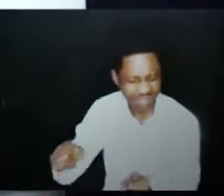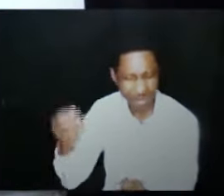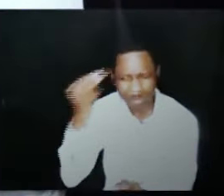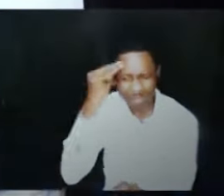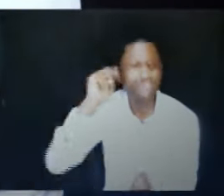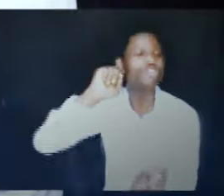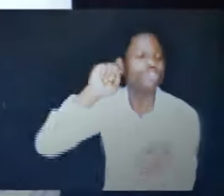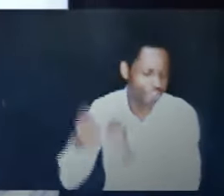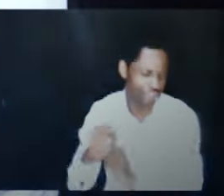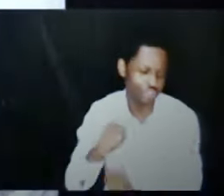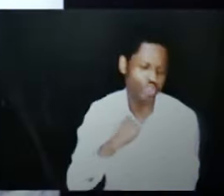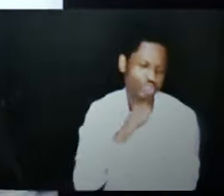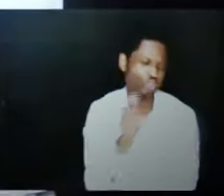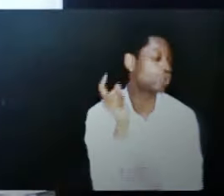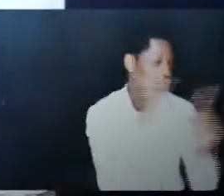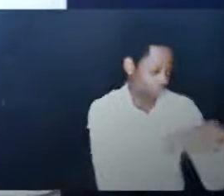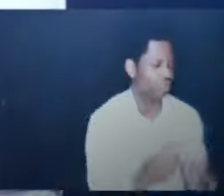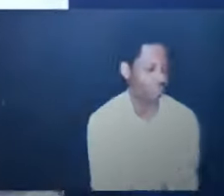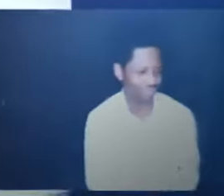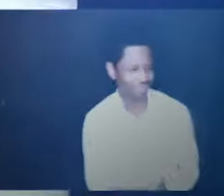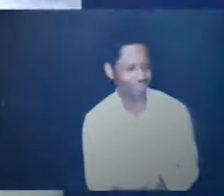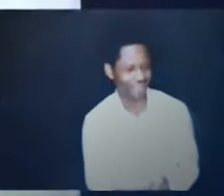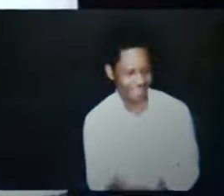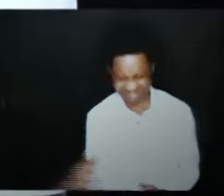changed his mind and he did not go.